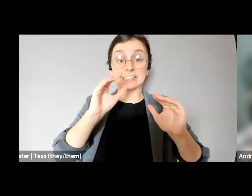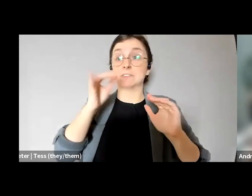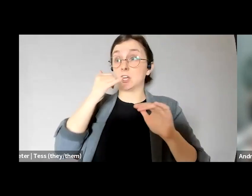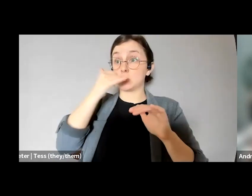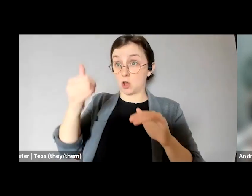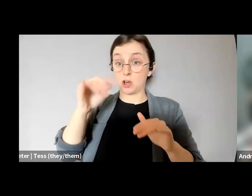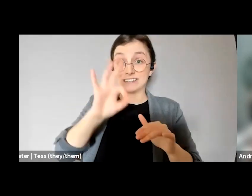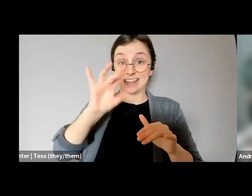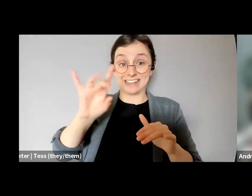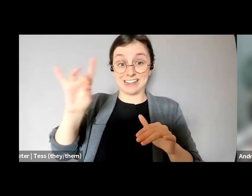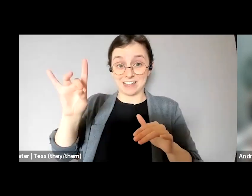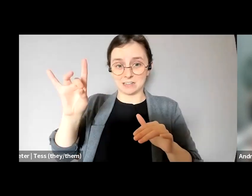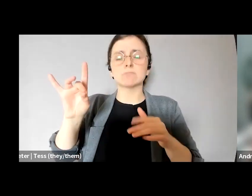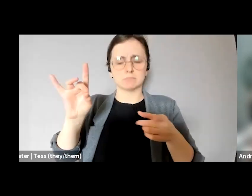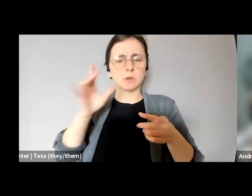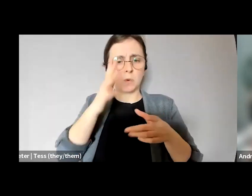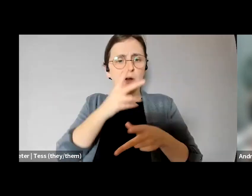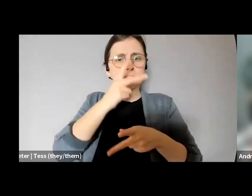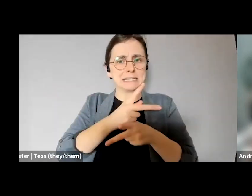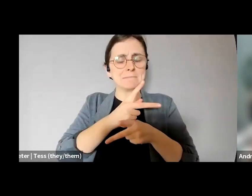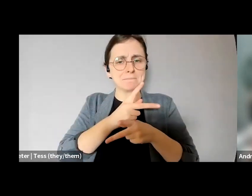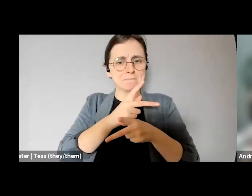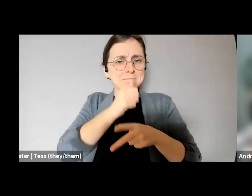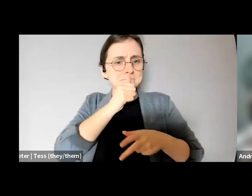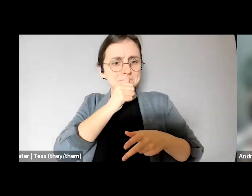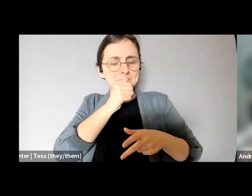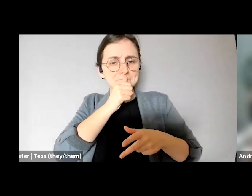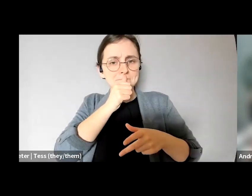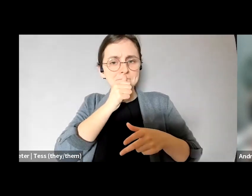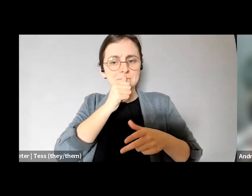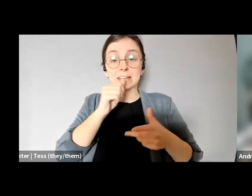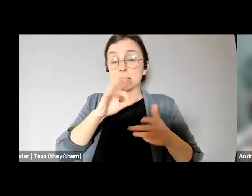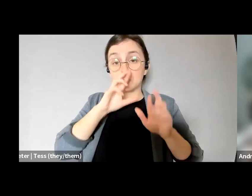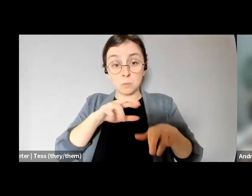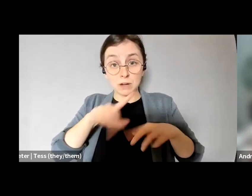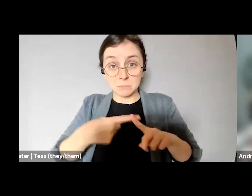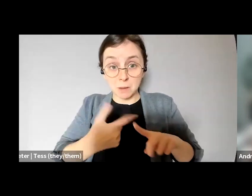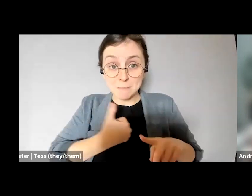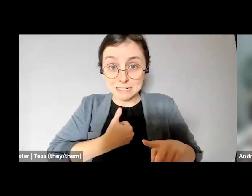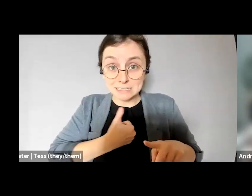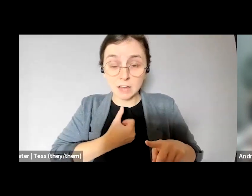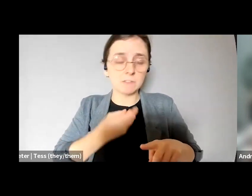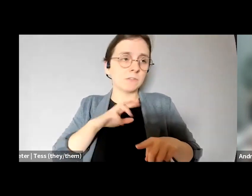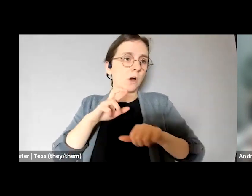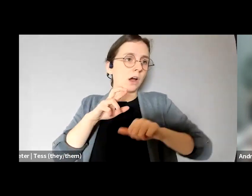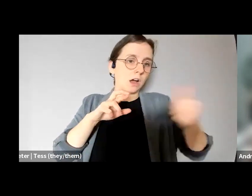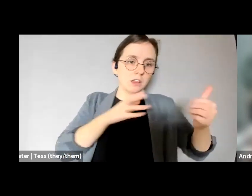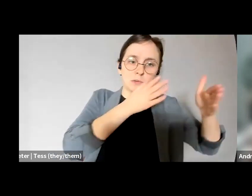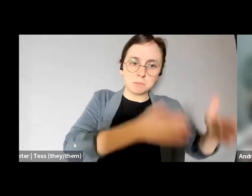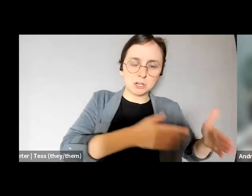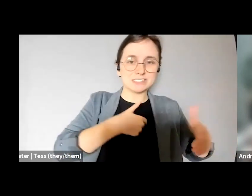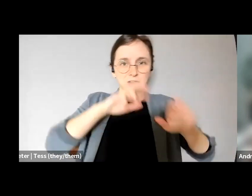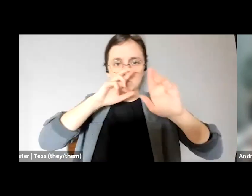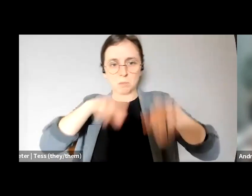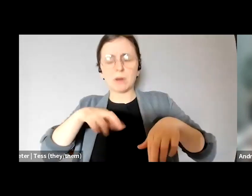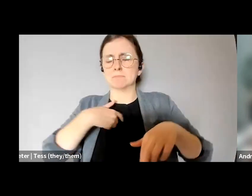call that they can maintain their anonymity if they're reporting or about themselves or another individual. Similarly, they